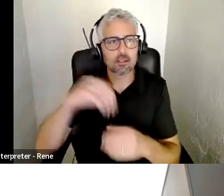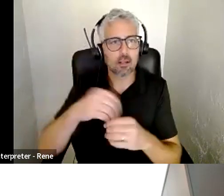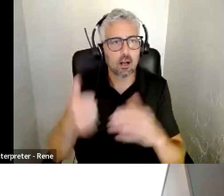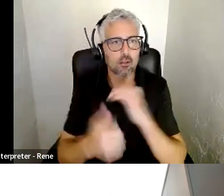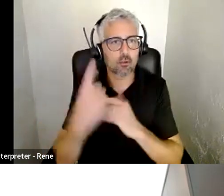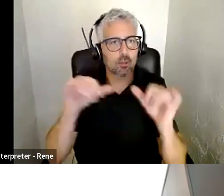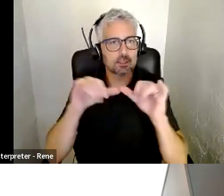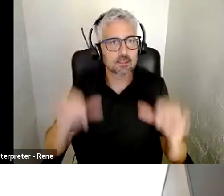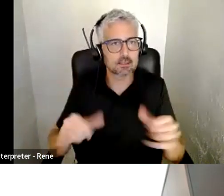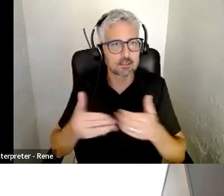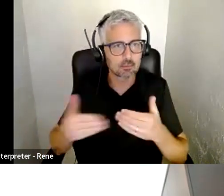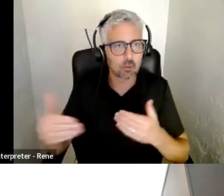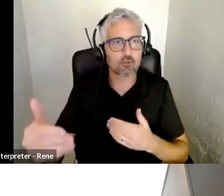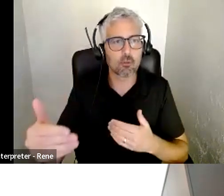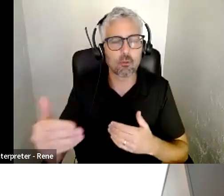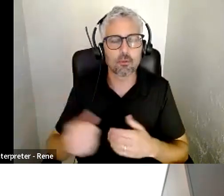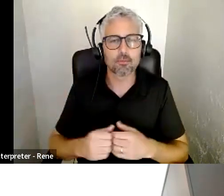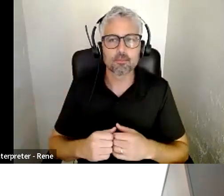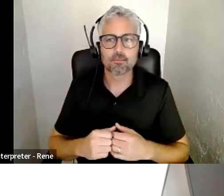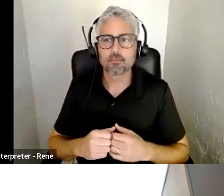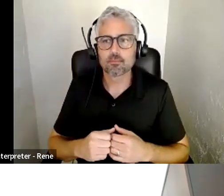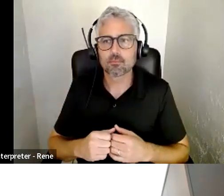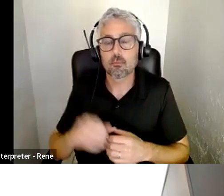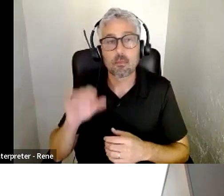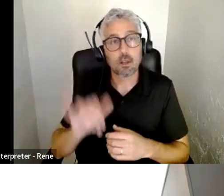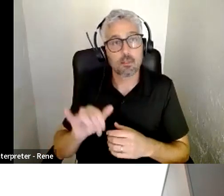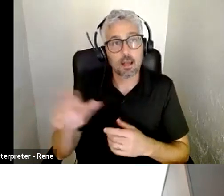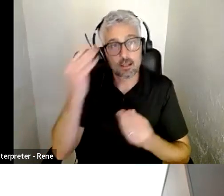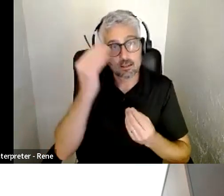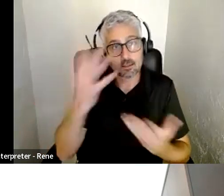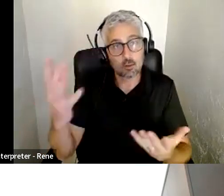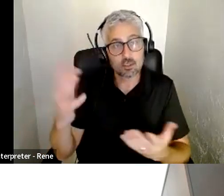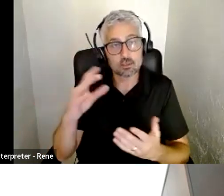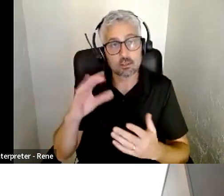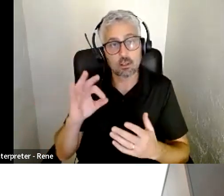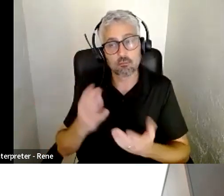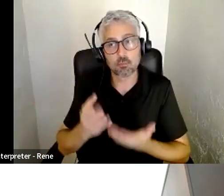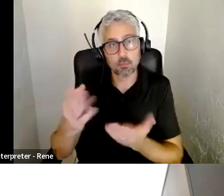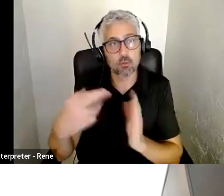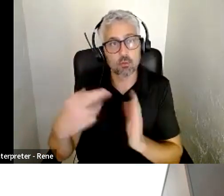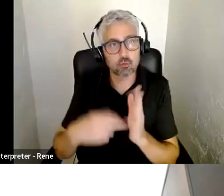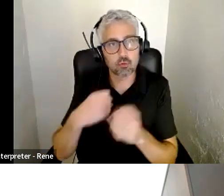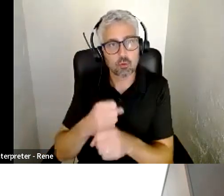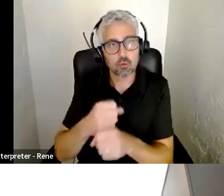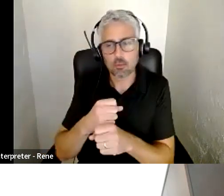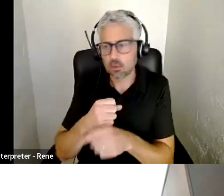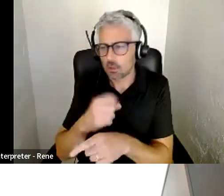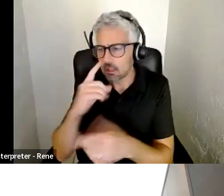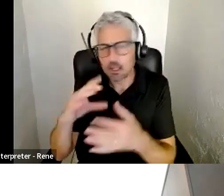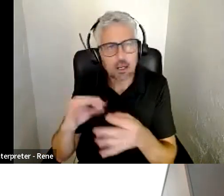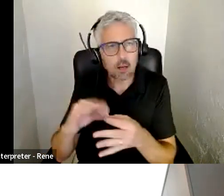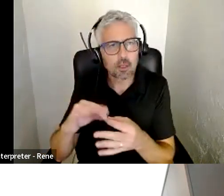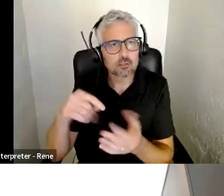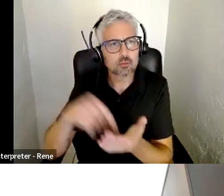going forward. And what that notice of proposed rulemaking, which is comments due in early